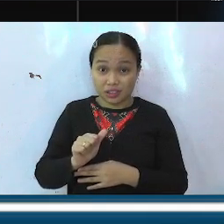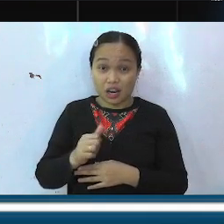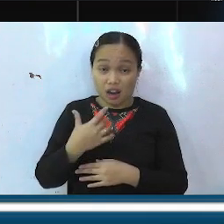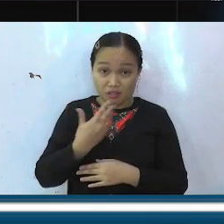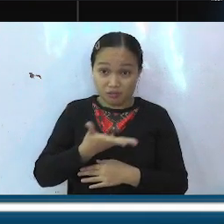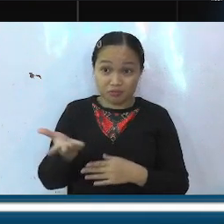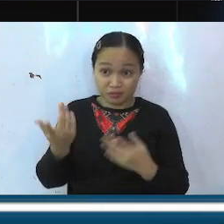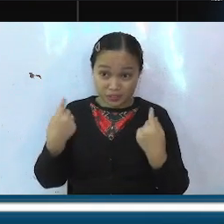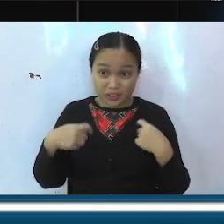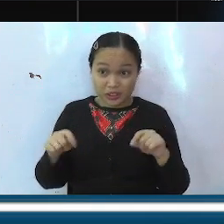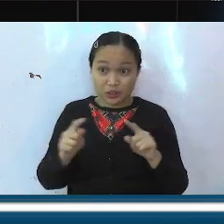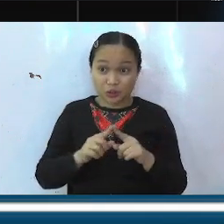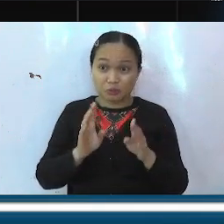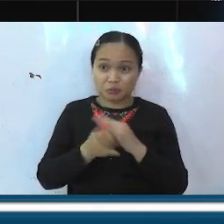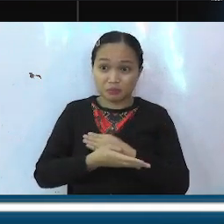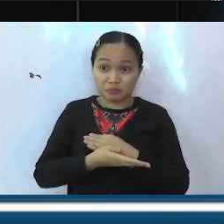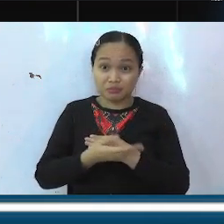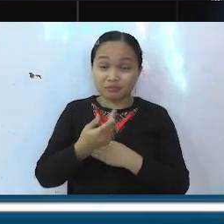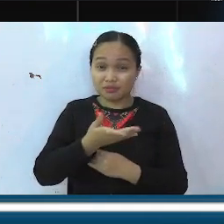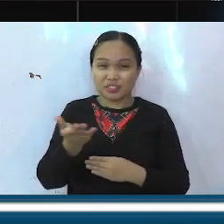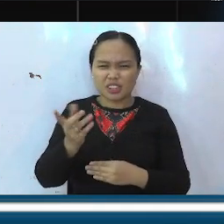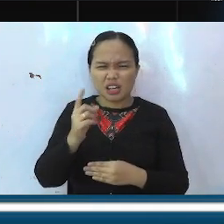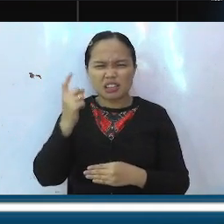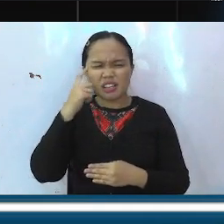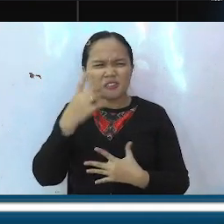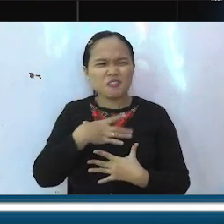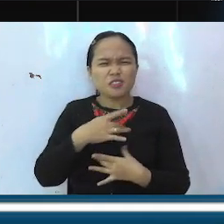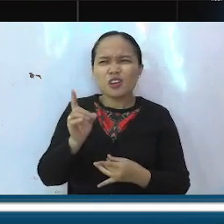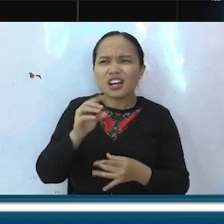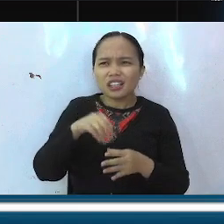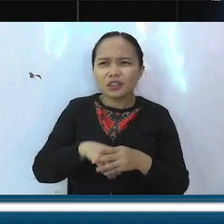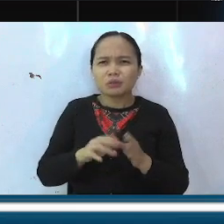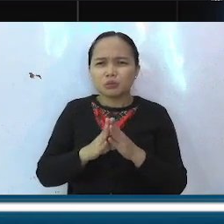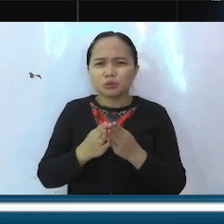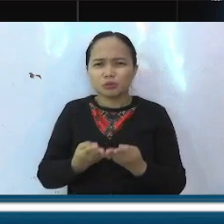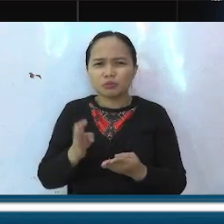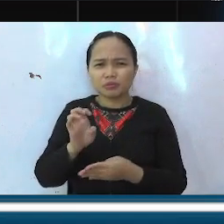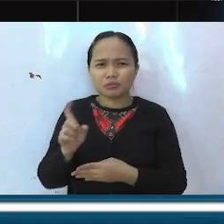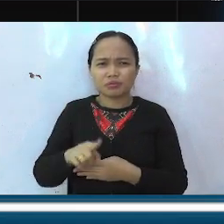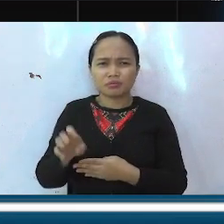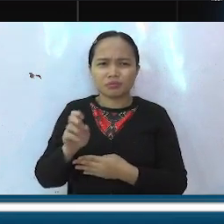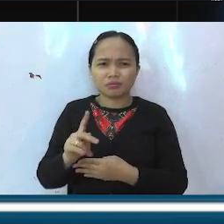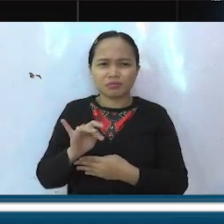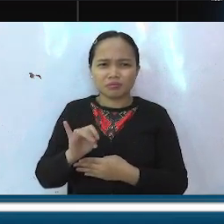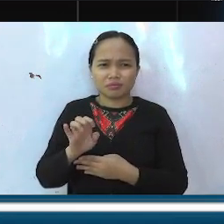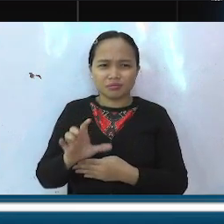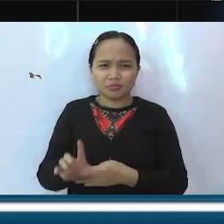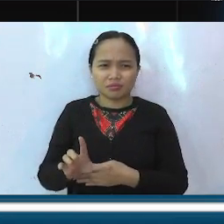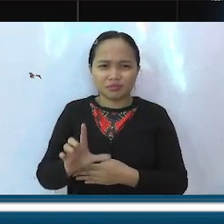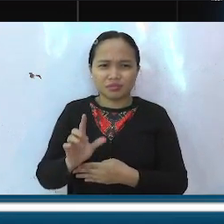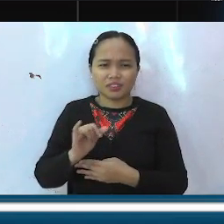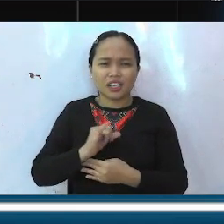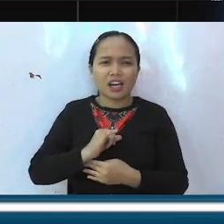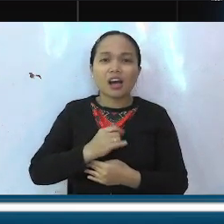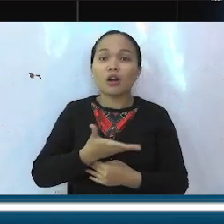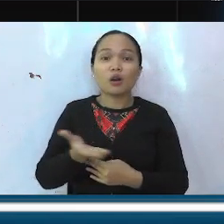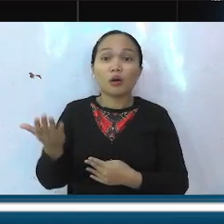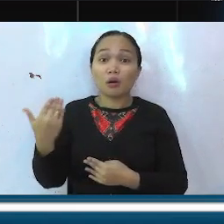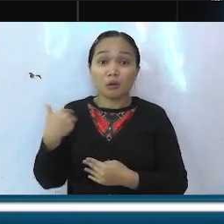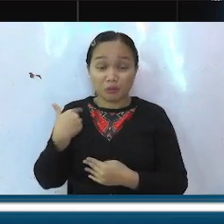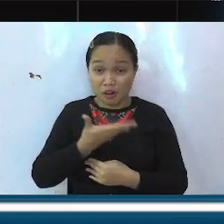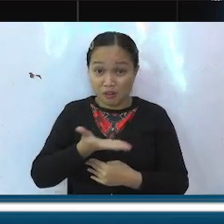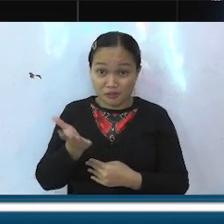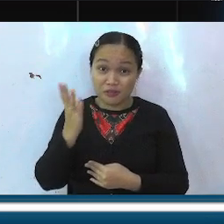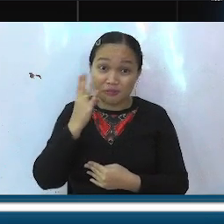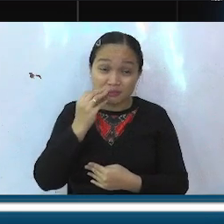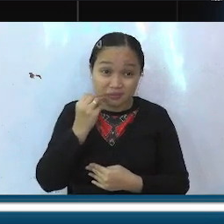tried to be curious what's in the book of Ezekiel? What's in the book of this? No. Have you ever been curious of God's power?